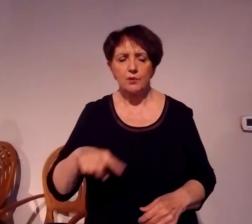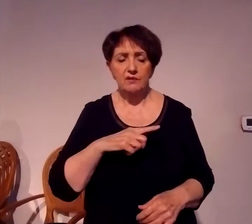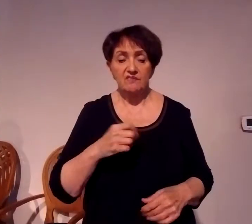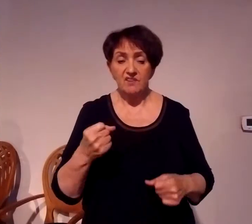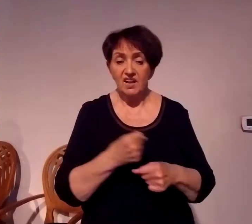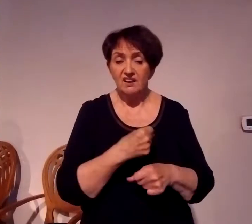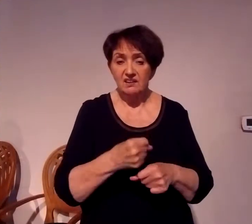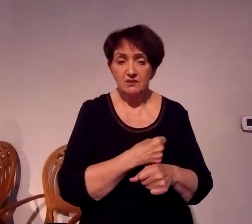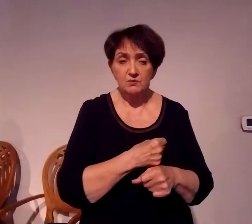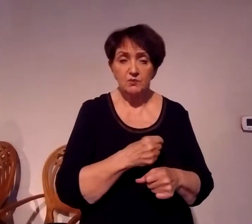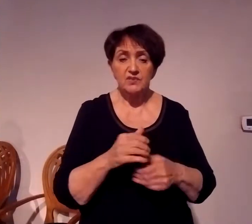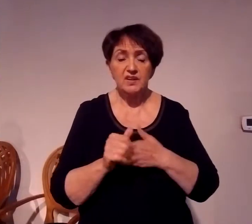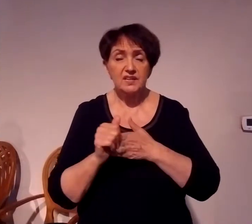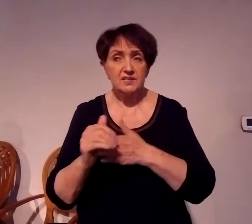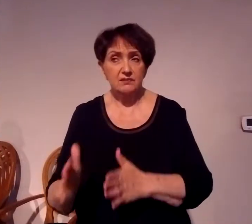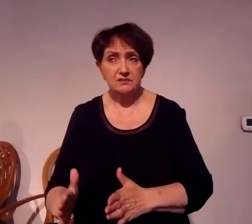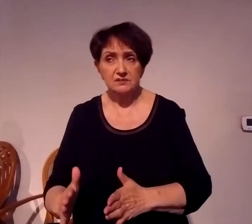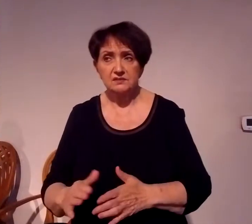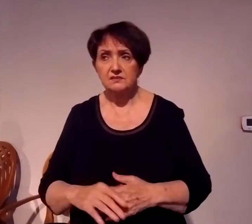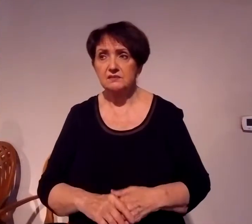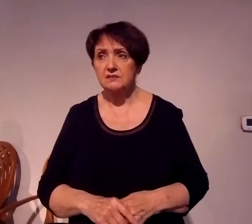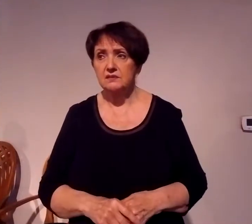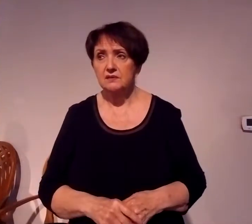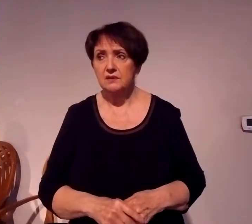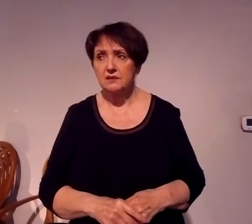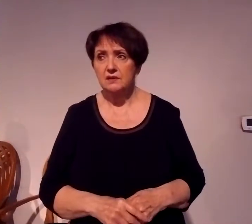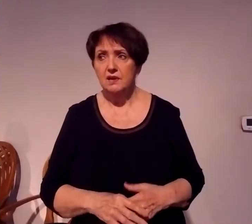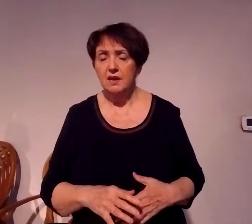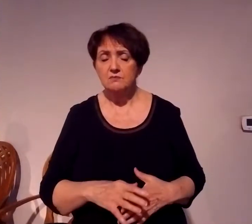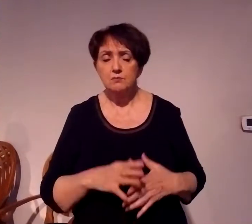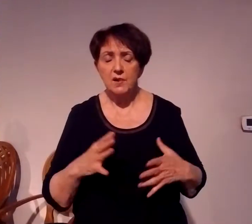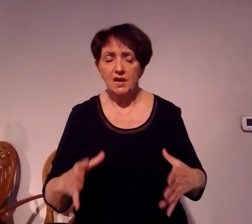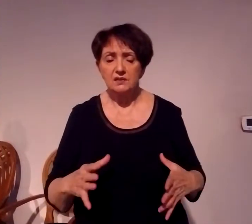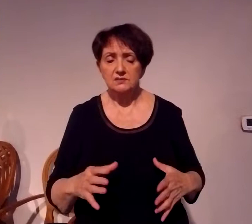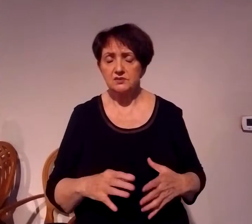leaders, how much